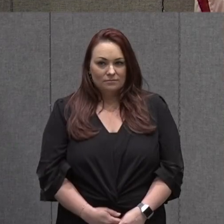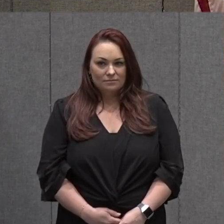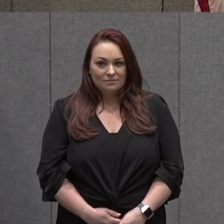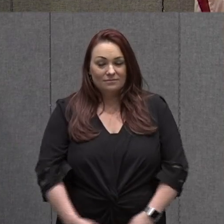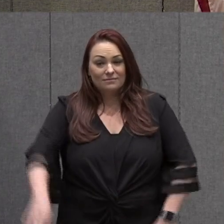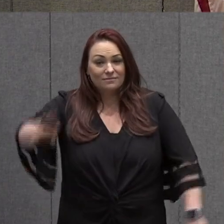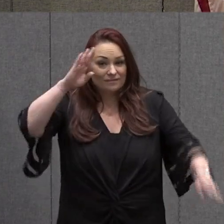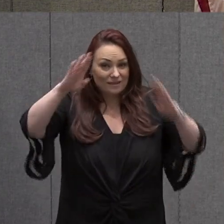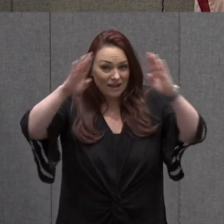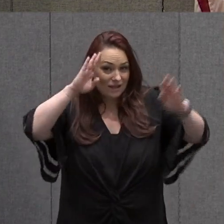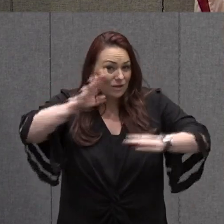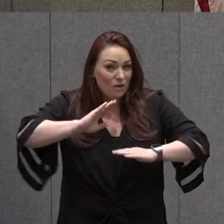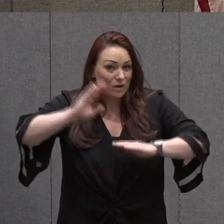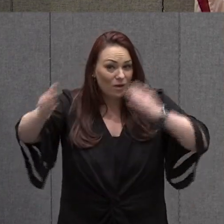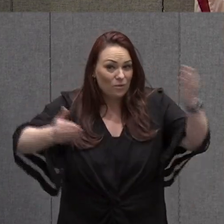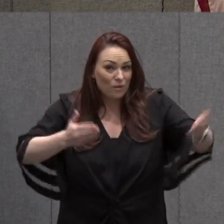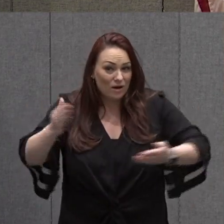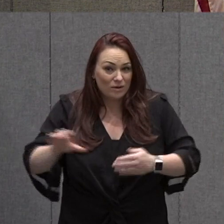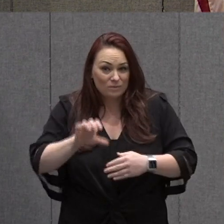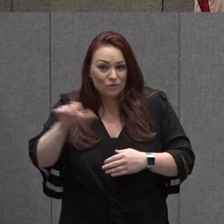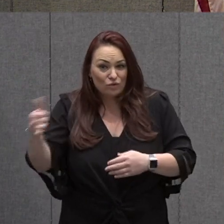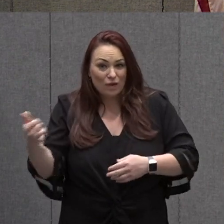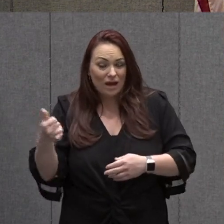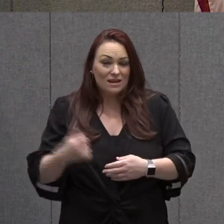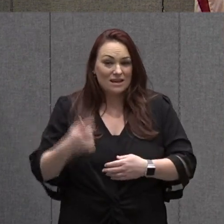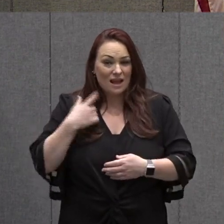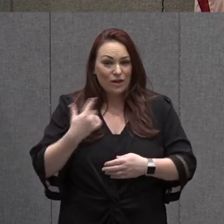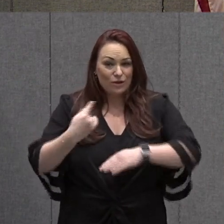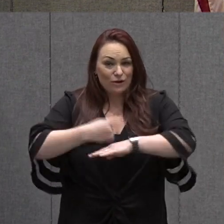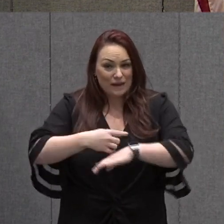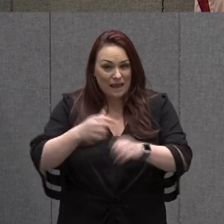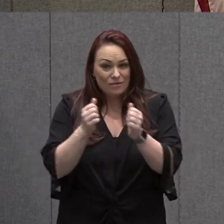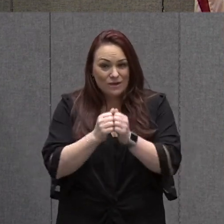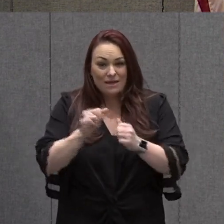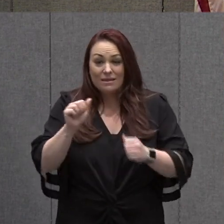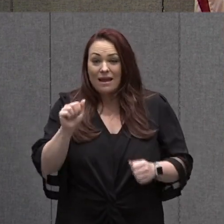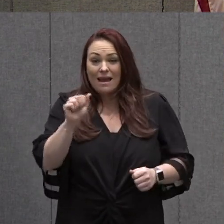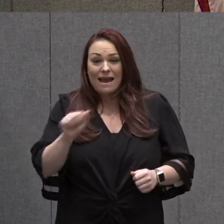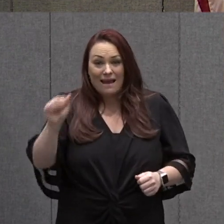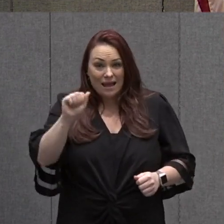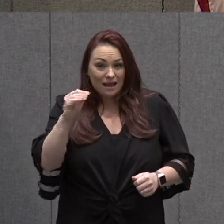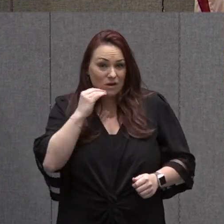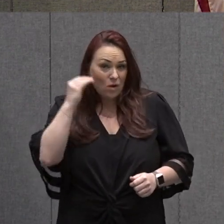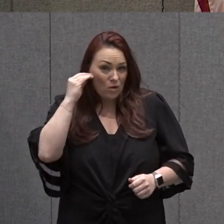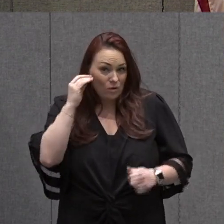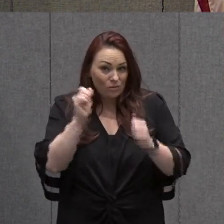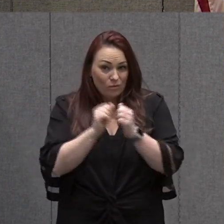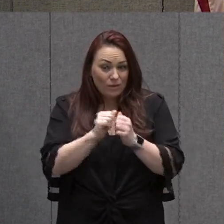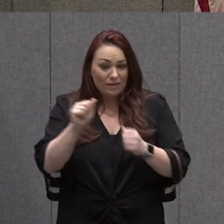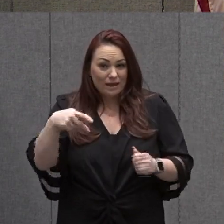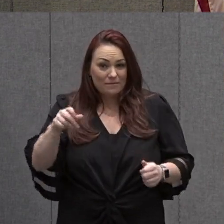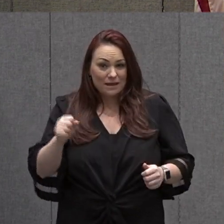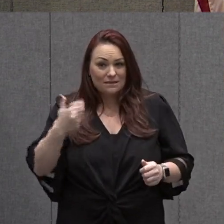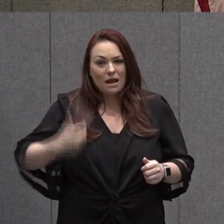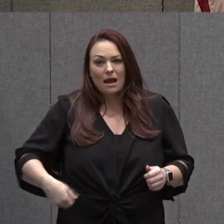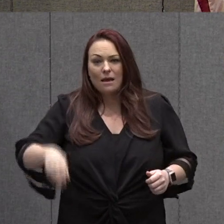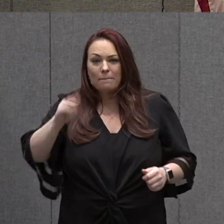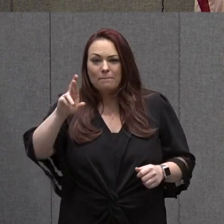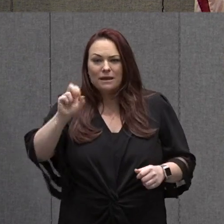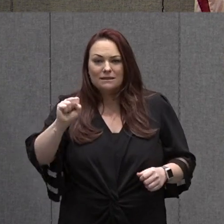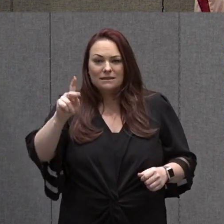Hello, and welcome to another episode of At Home with APS. I'm Mrs. K, and I'm joined by three